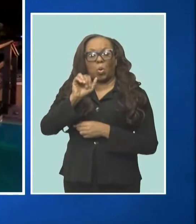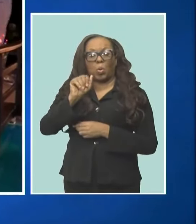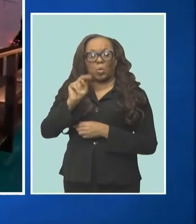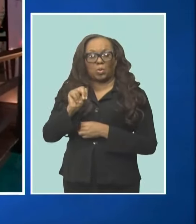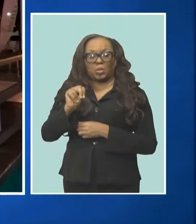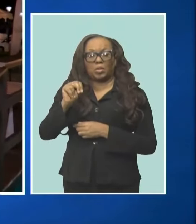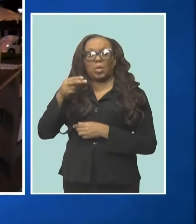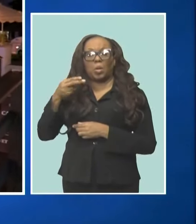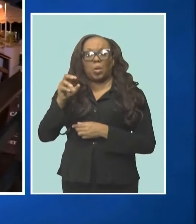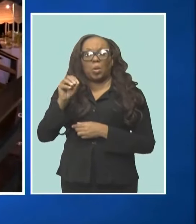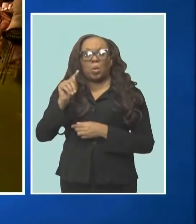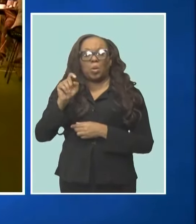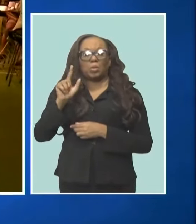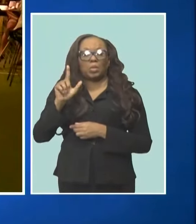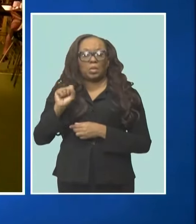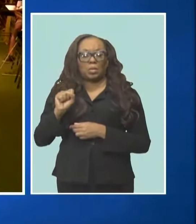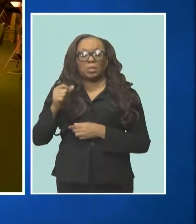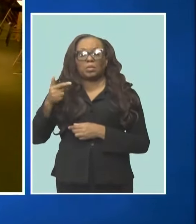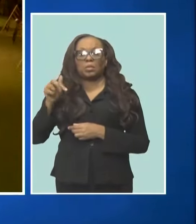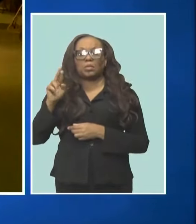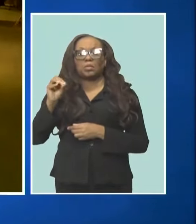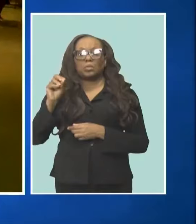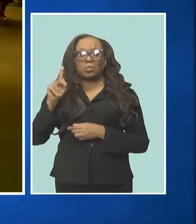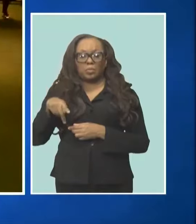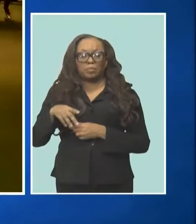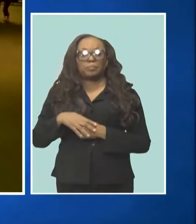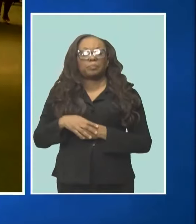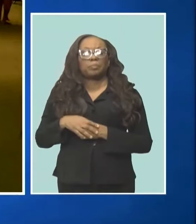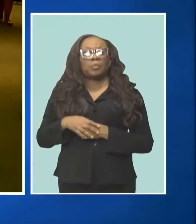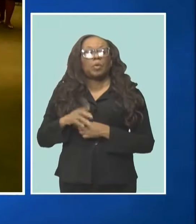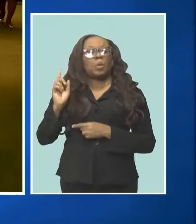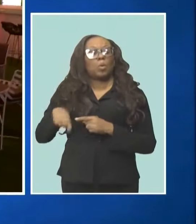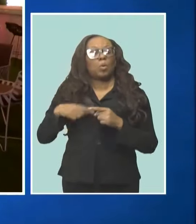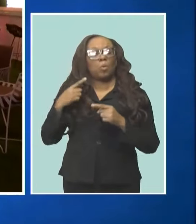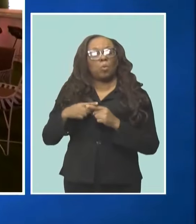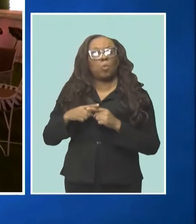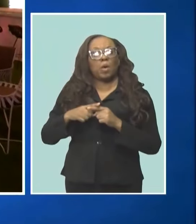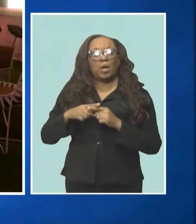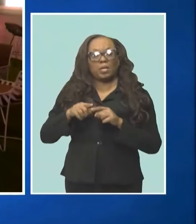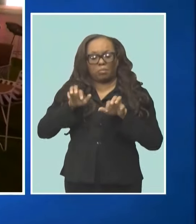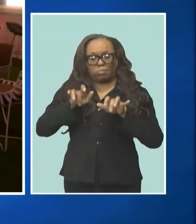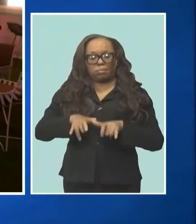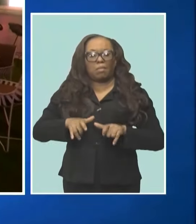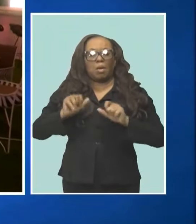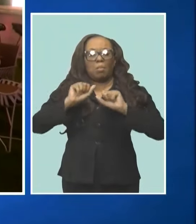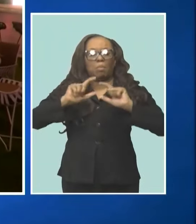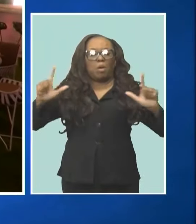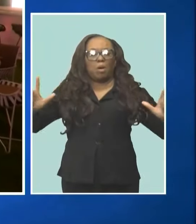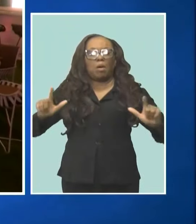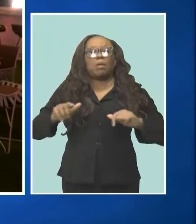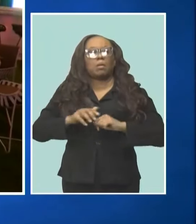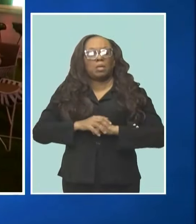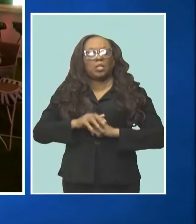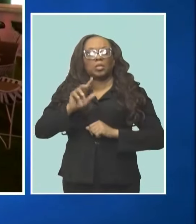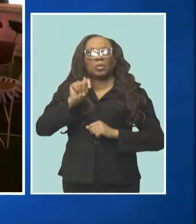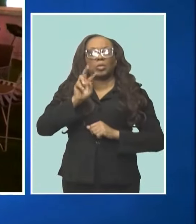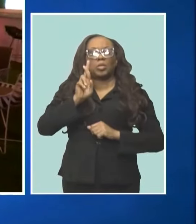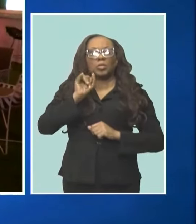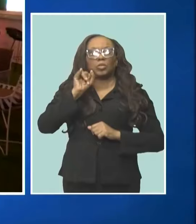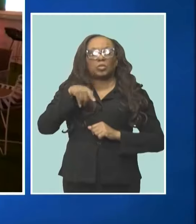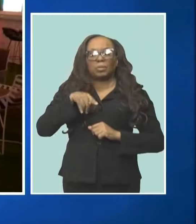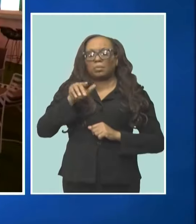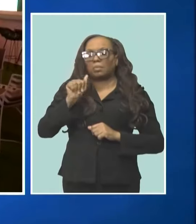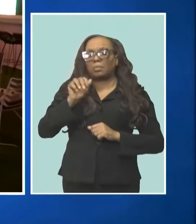boutique hotel on TripAdvisor. Operations manager Sharita Sargent credited the work of staff and the changes